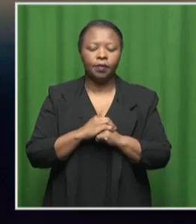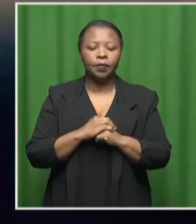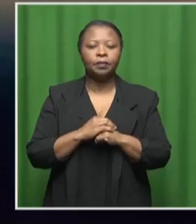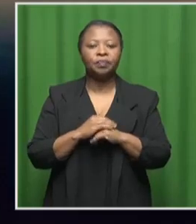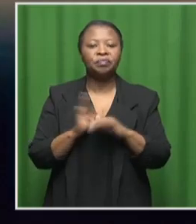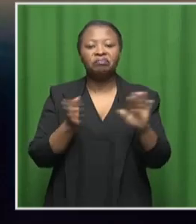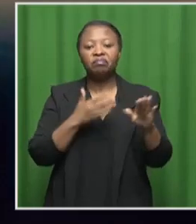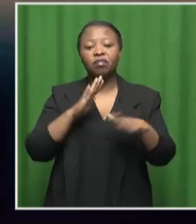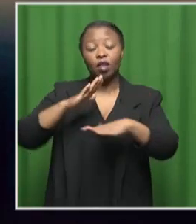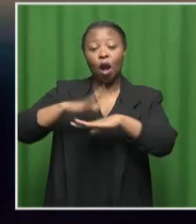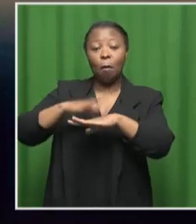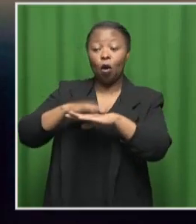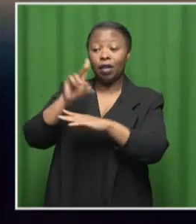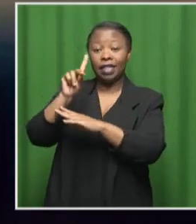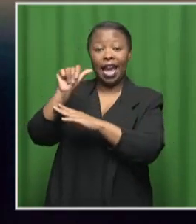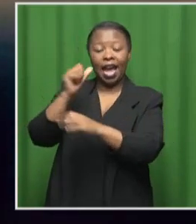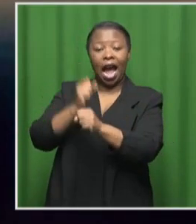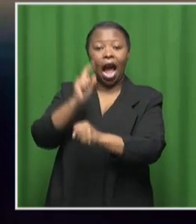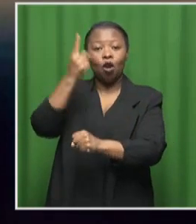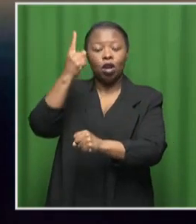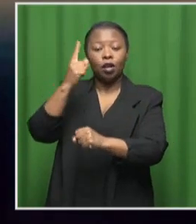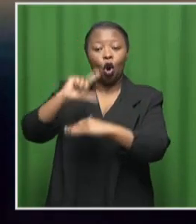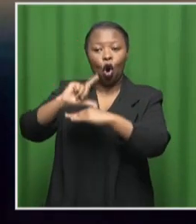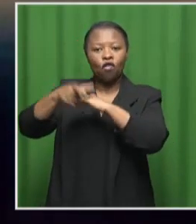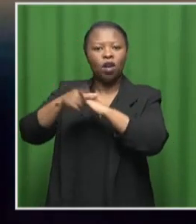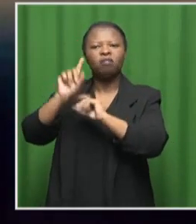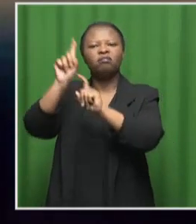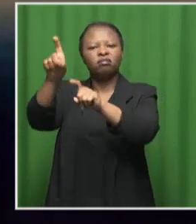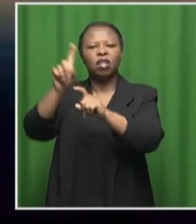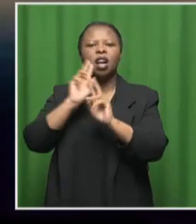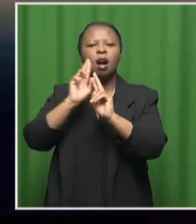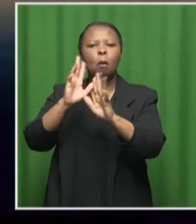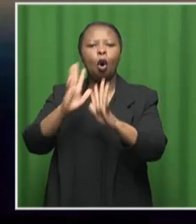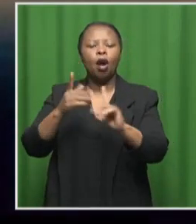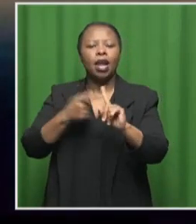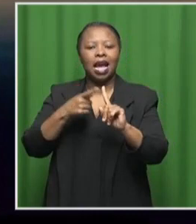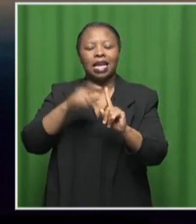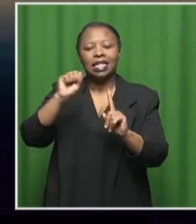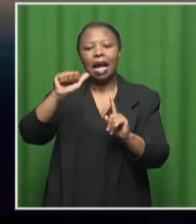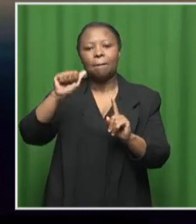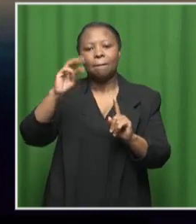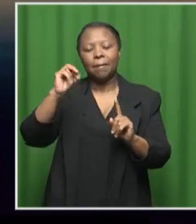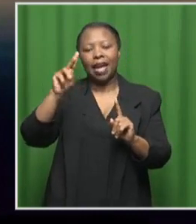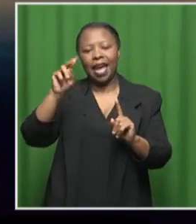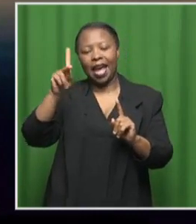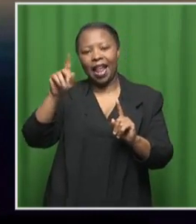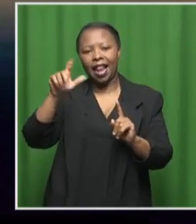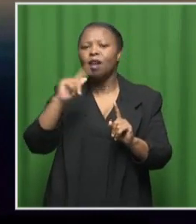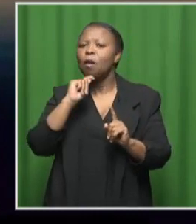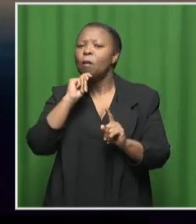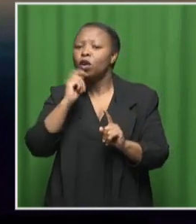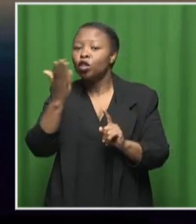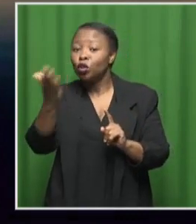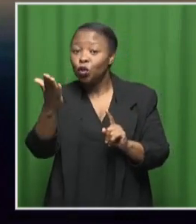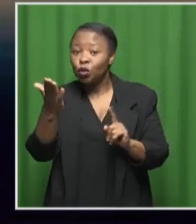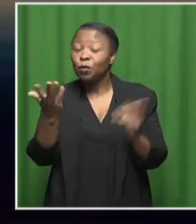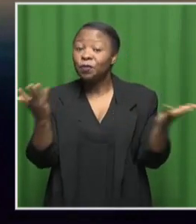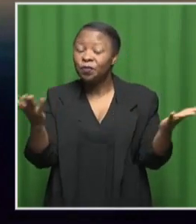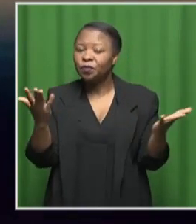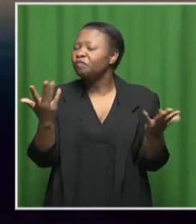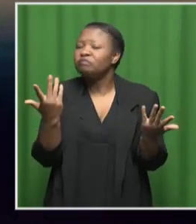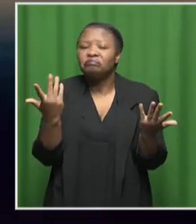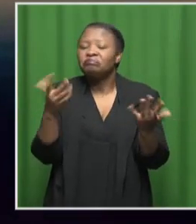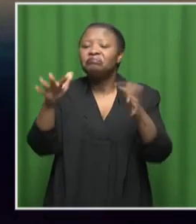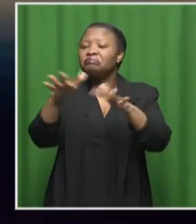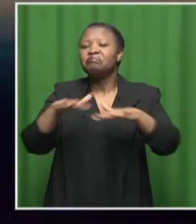For more on the DA's Gauteng conference, let's cross to our reporter, Samkele Maseko. Samkele, a very good morning to you. What's the